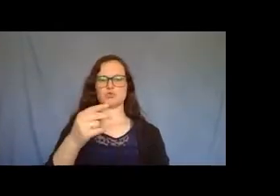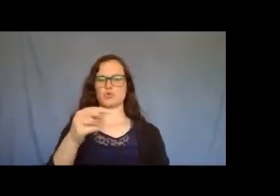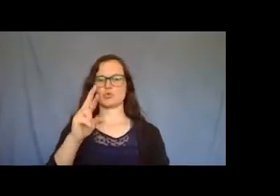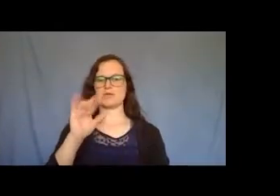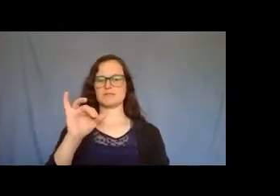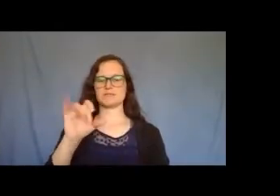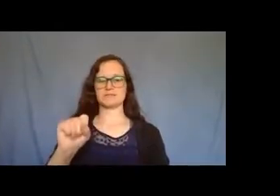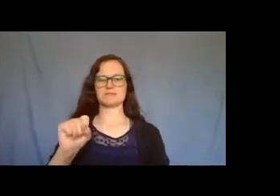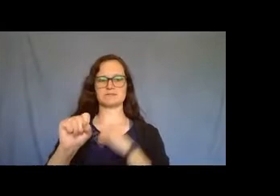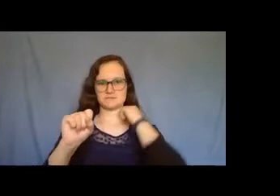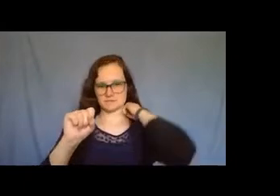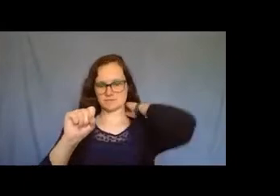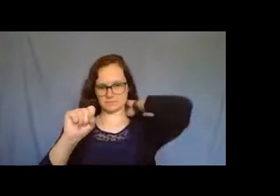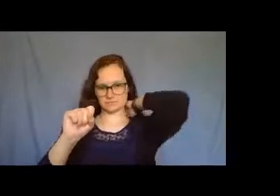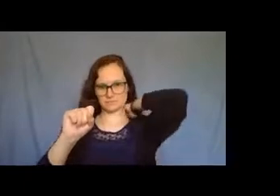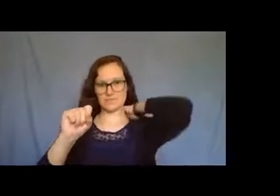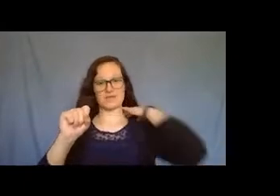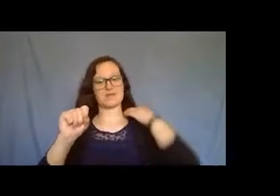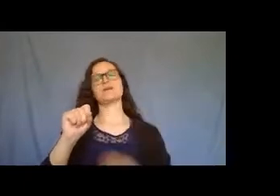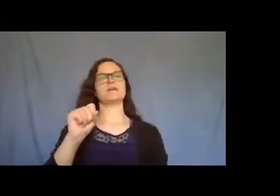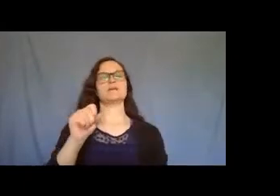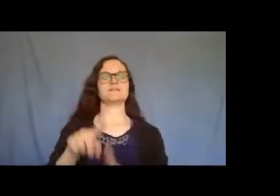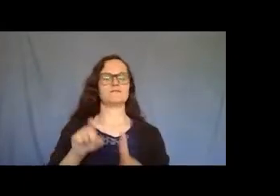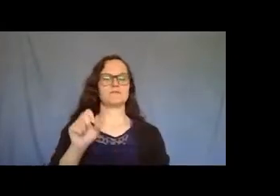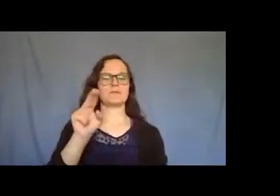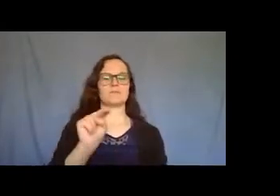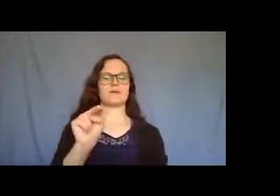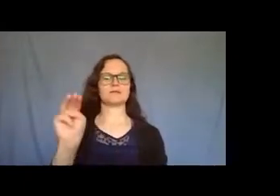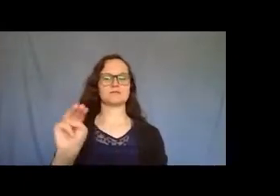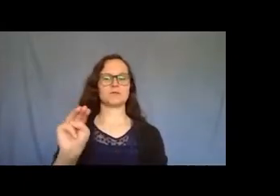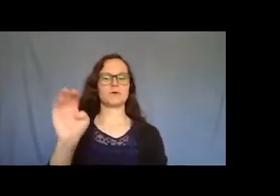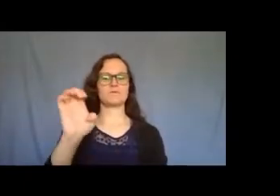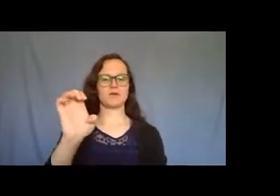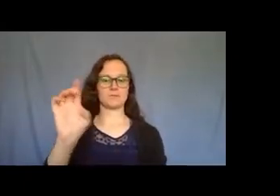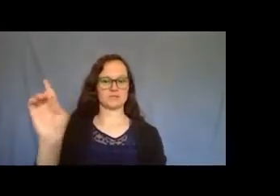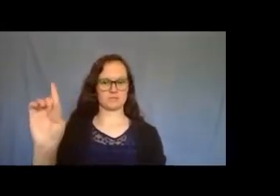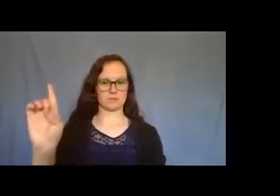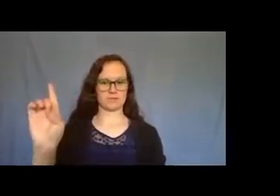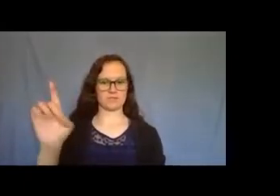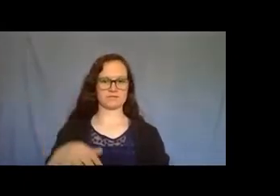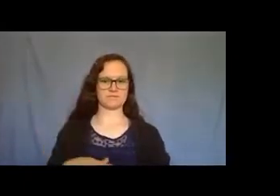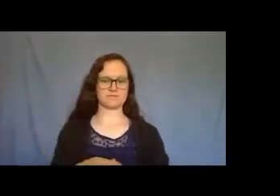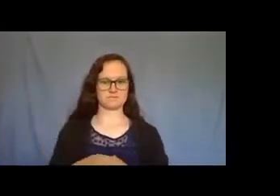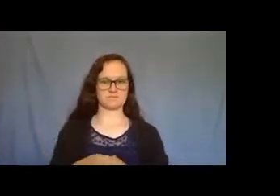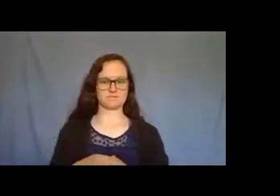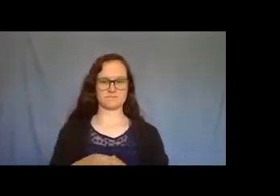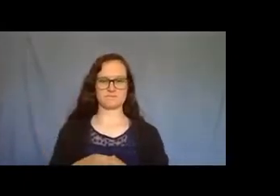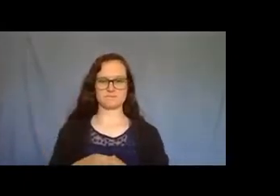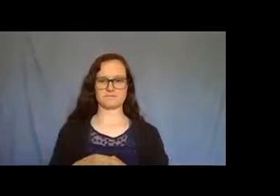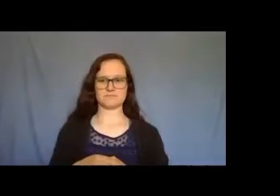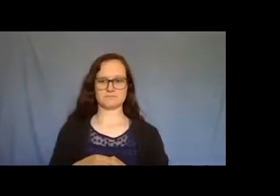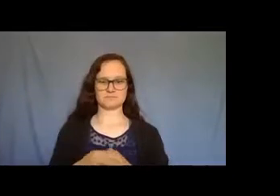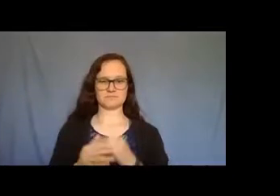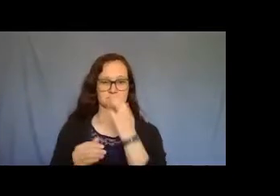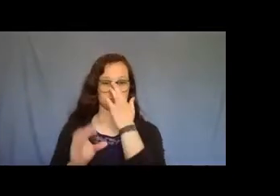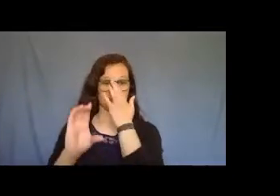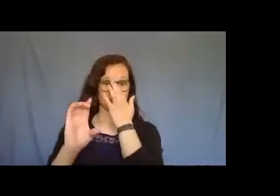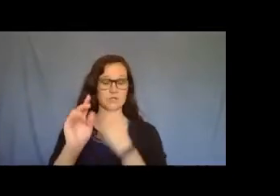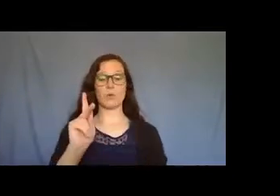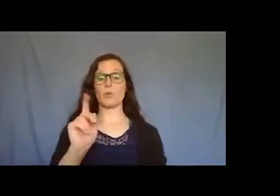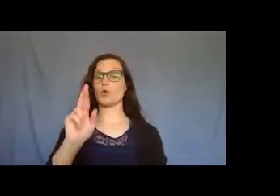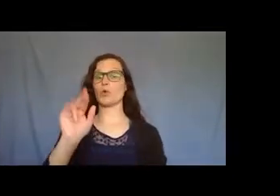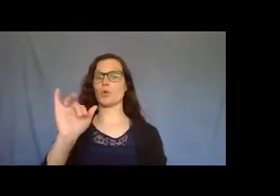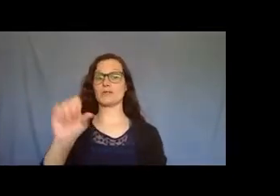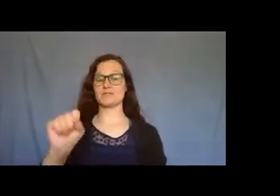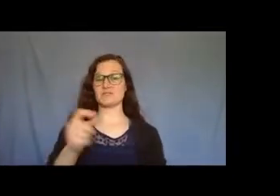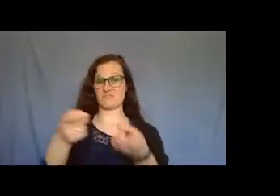New Mexico Environment Department have done on lead concentrations in the Animas River in New Mexico. Chris is currently the manager of